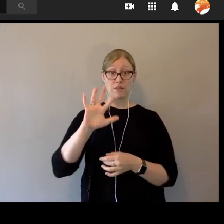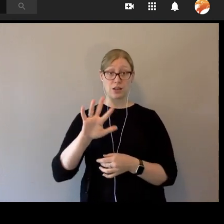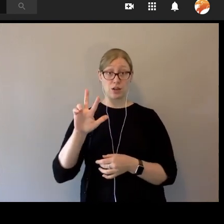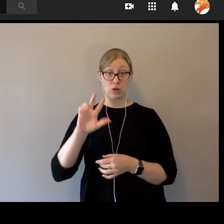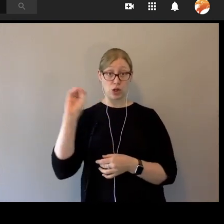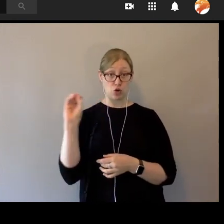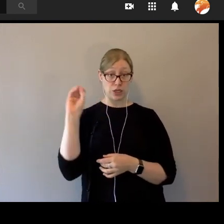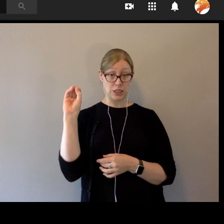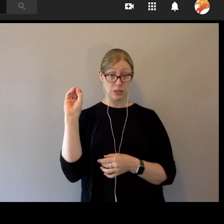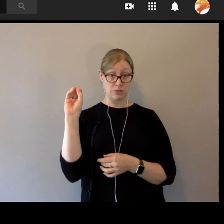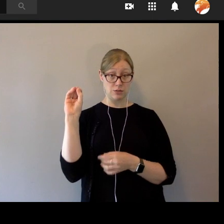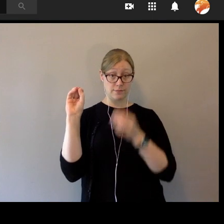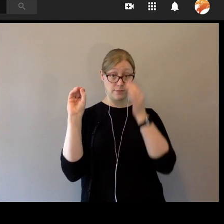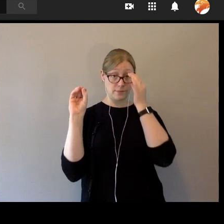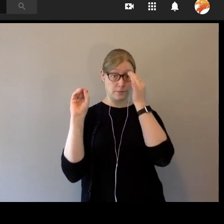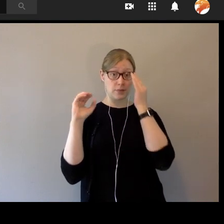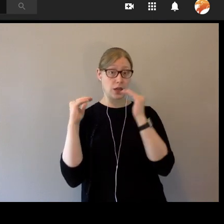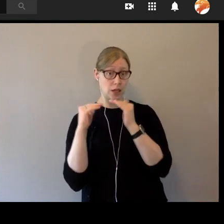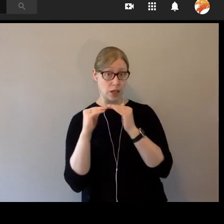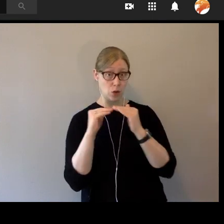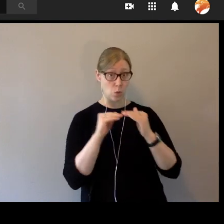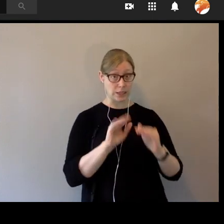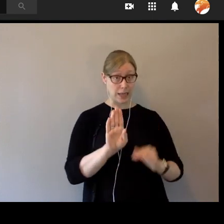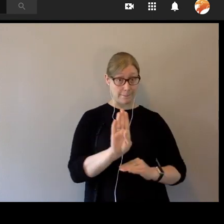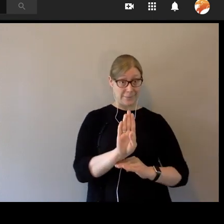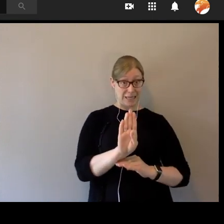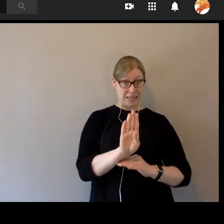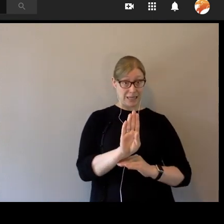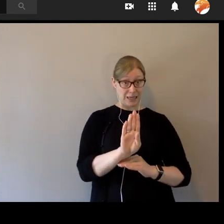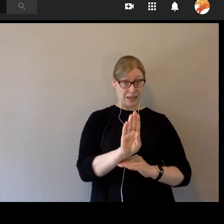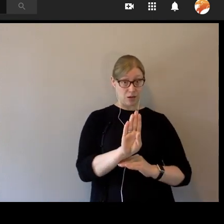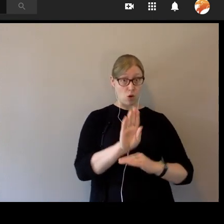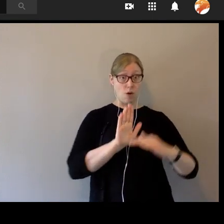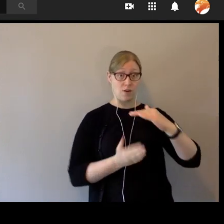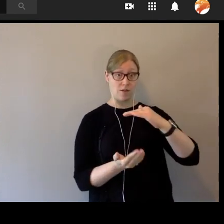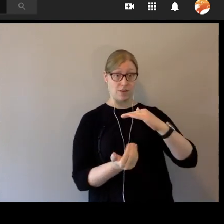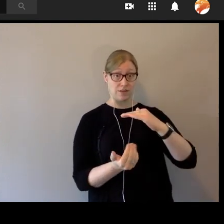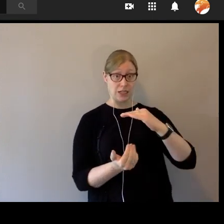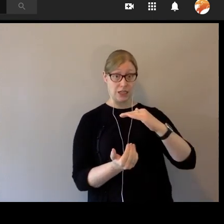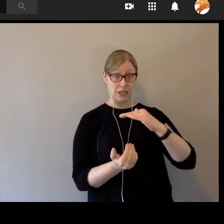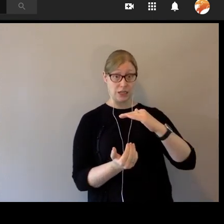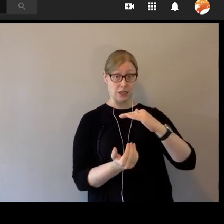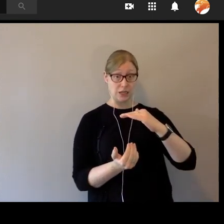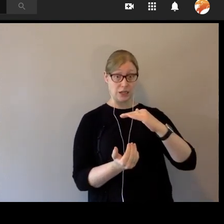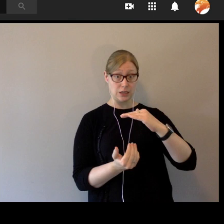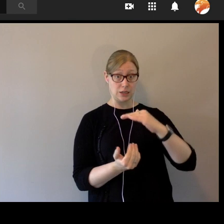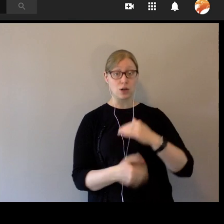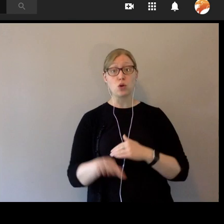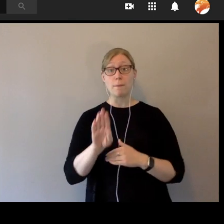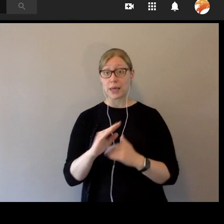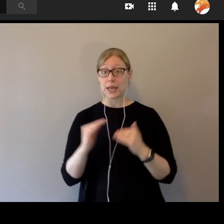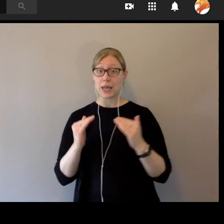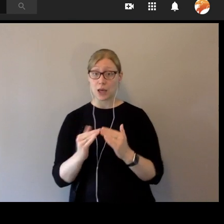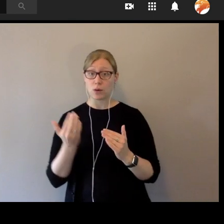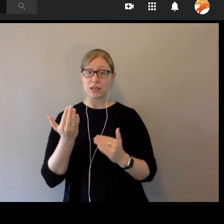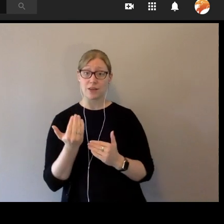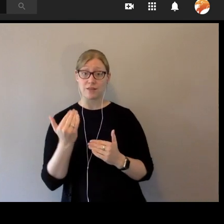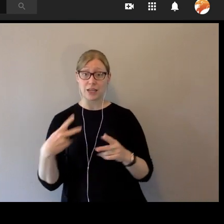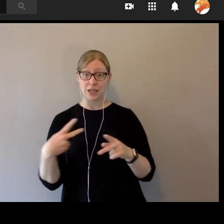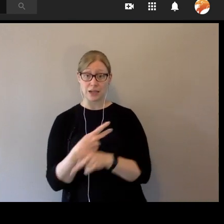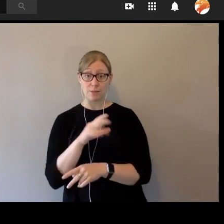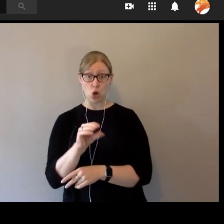degrees equals B over 15. So B equals 15 times the